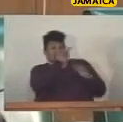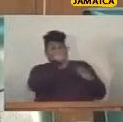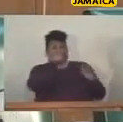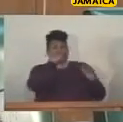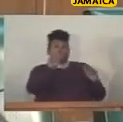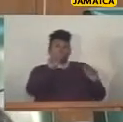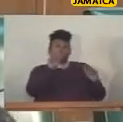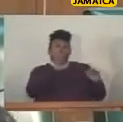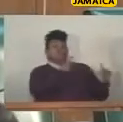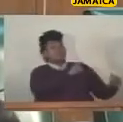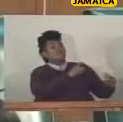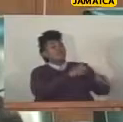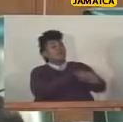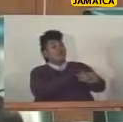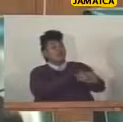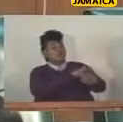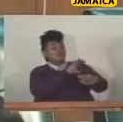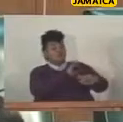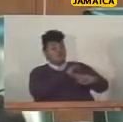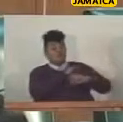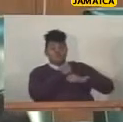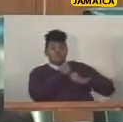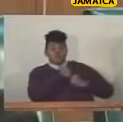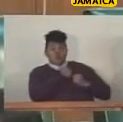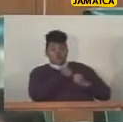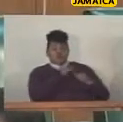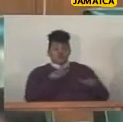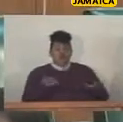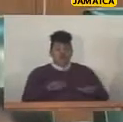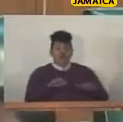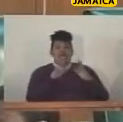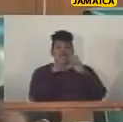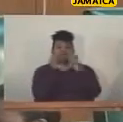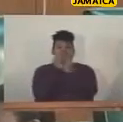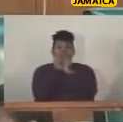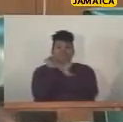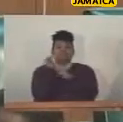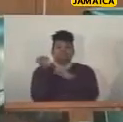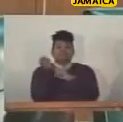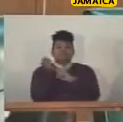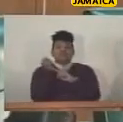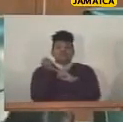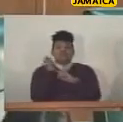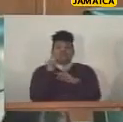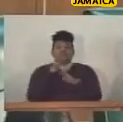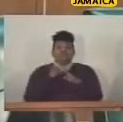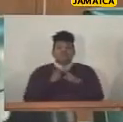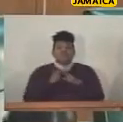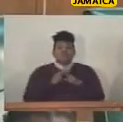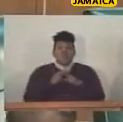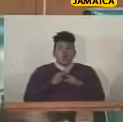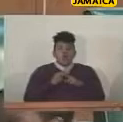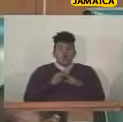to the security forces to act and deal with a situation in the short term.